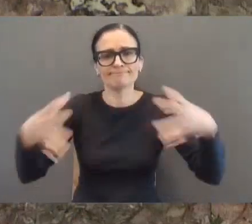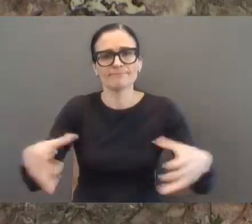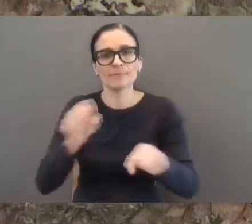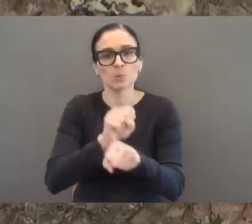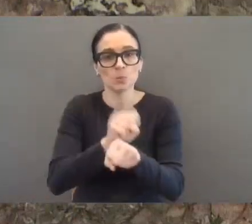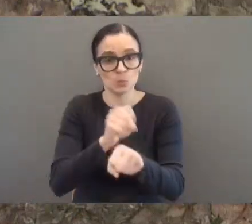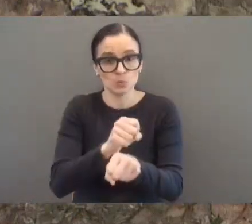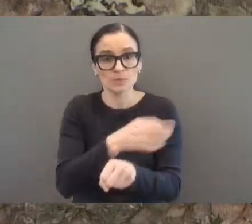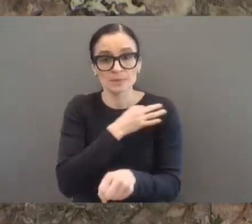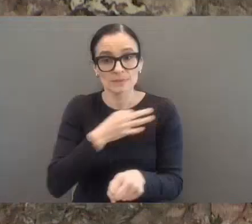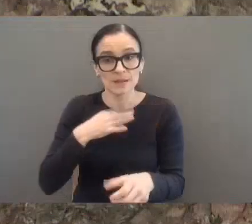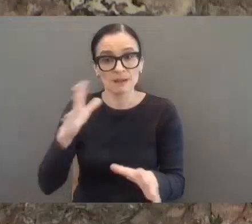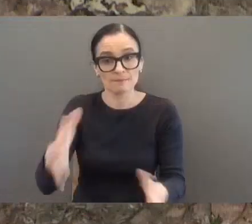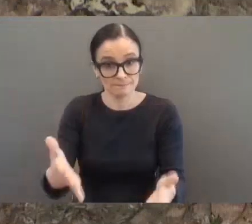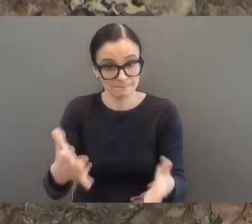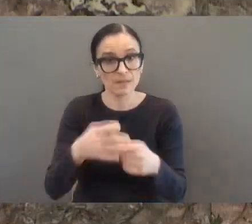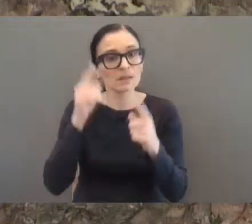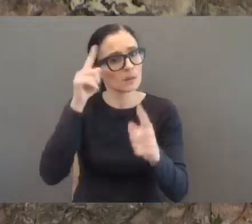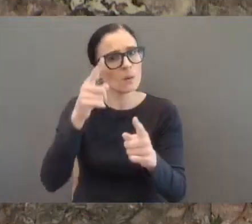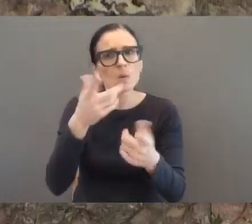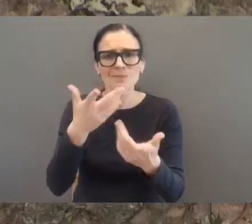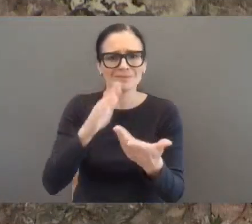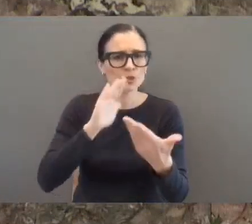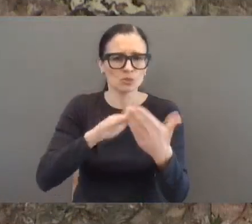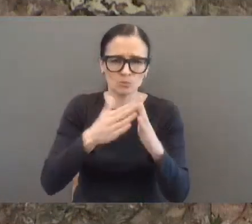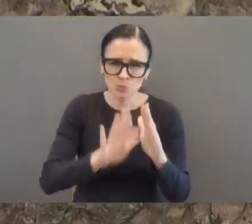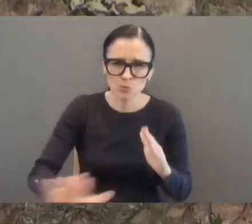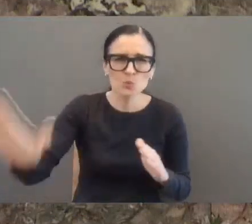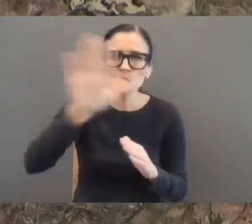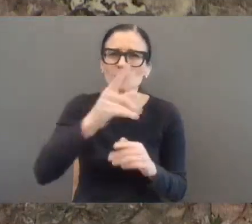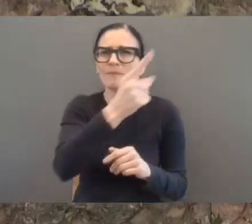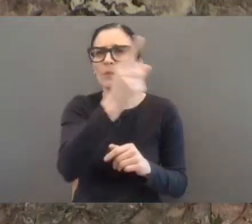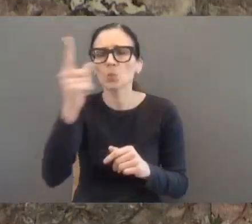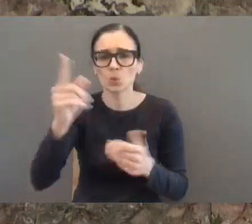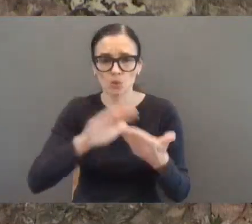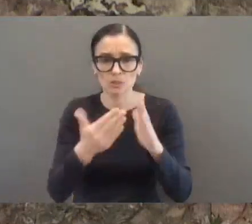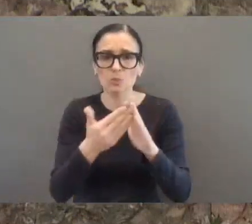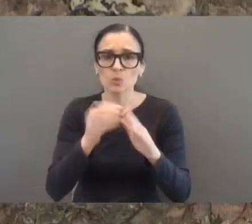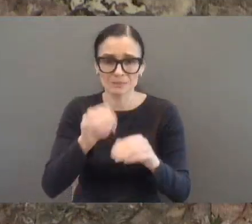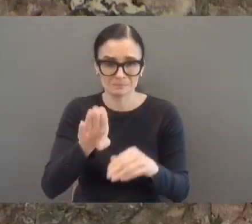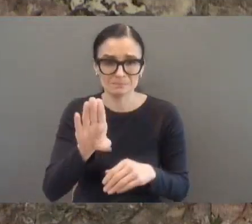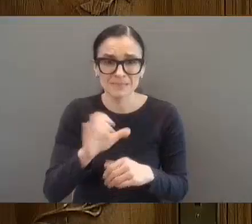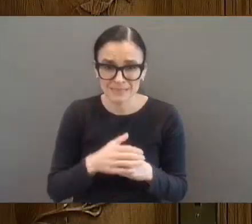to have a system that is there for them when they need it, where they need it. Thank you, Mr. Speaker.